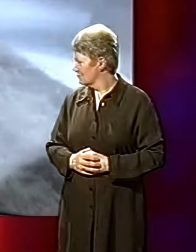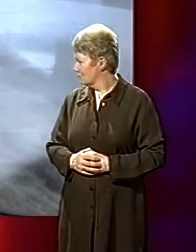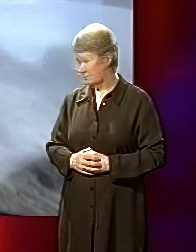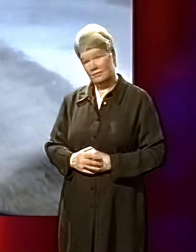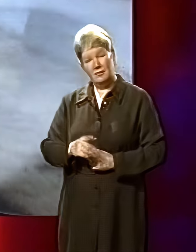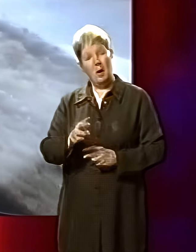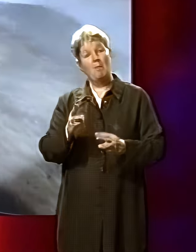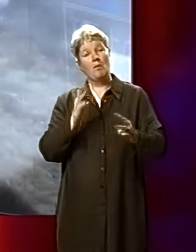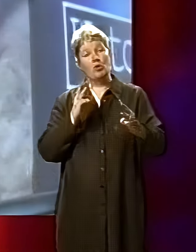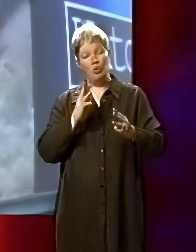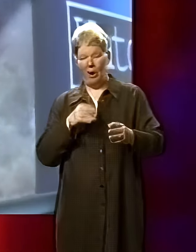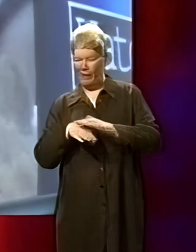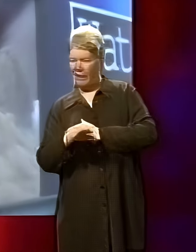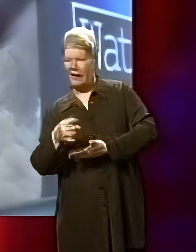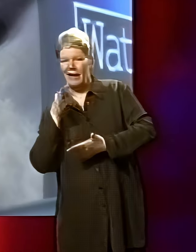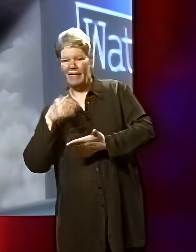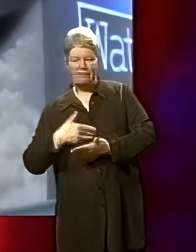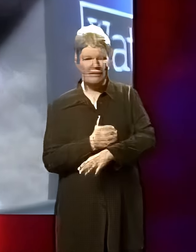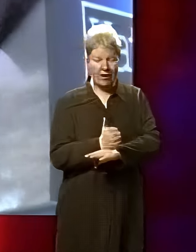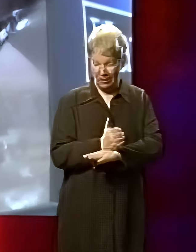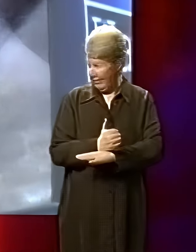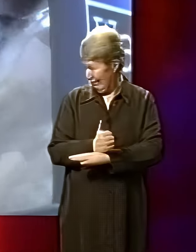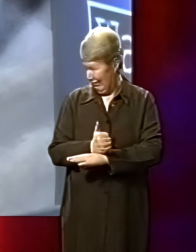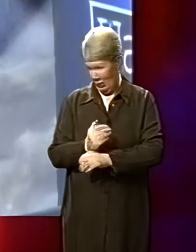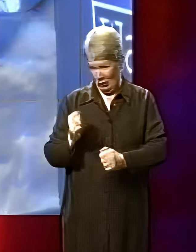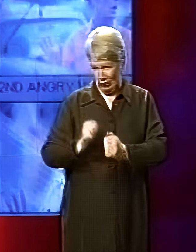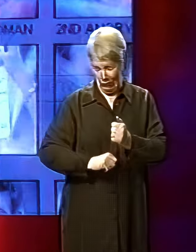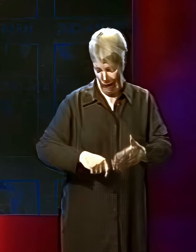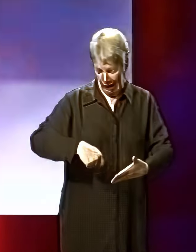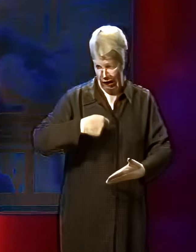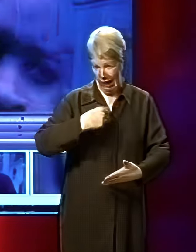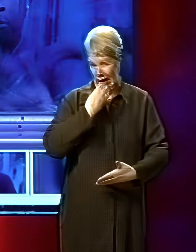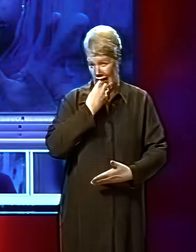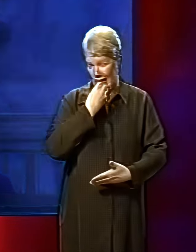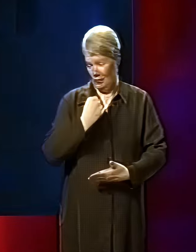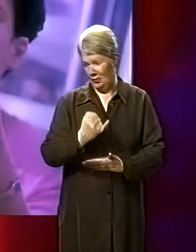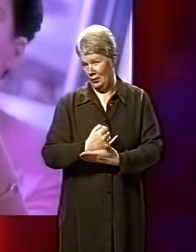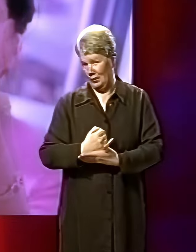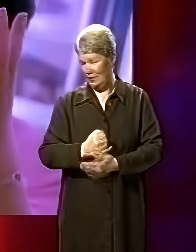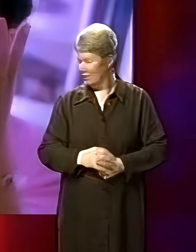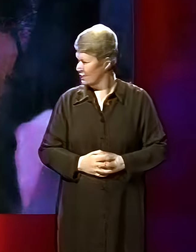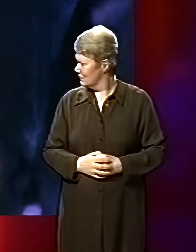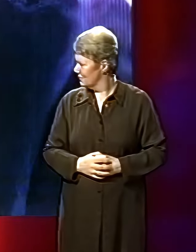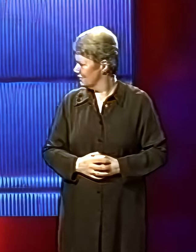And the Motorway calf cake, that's well art.